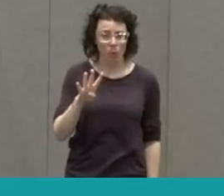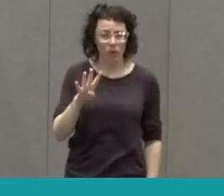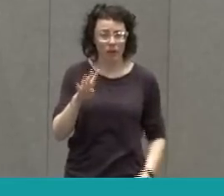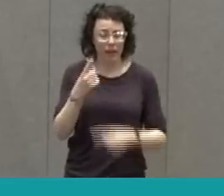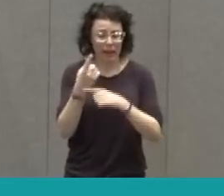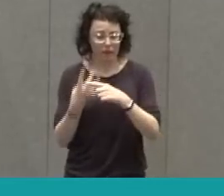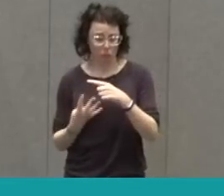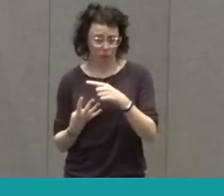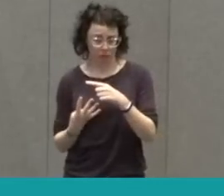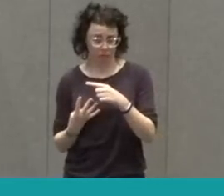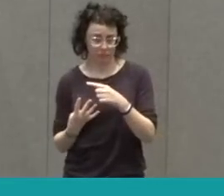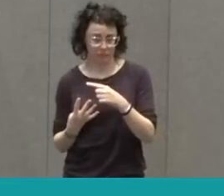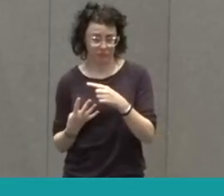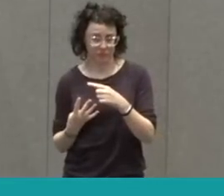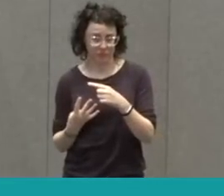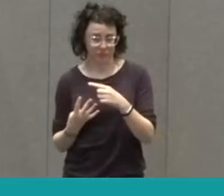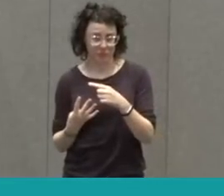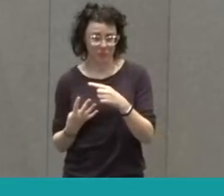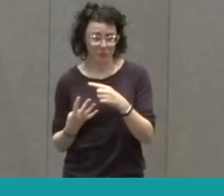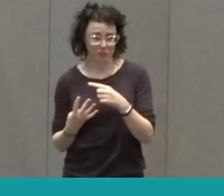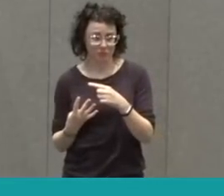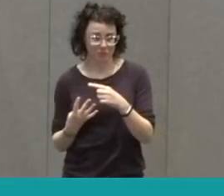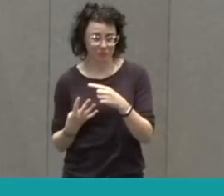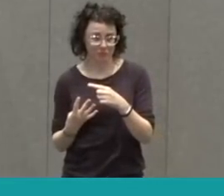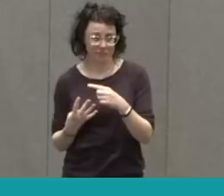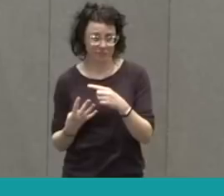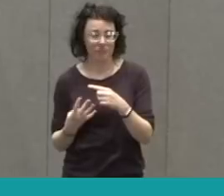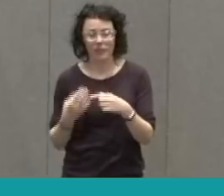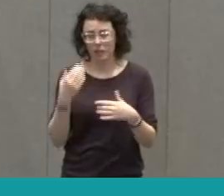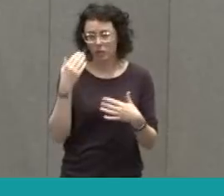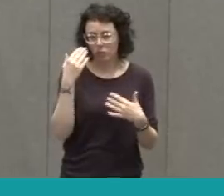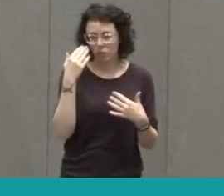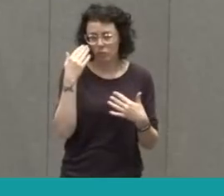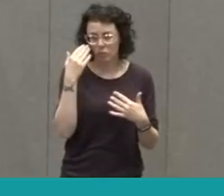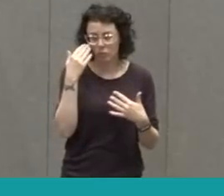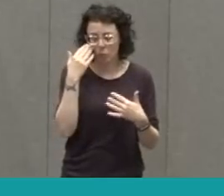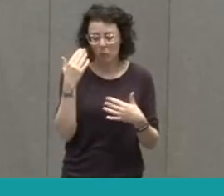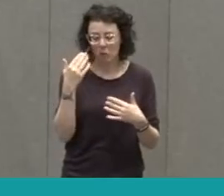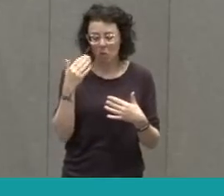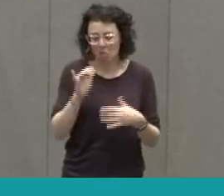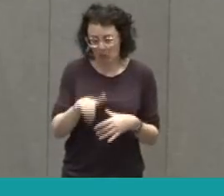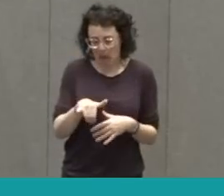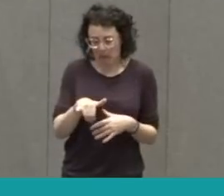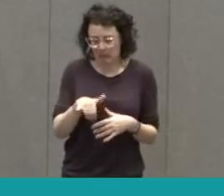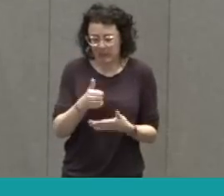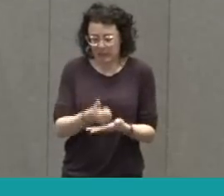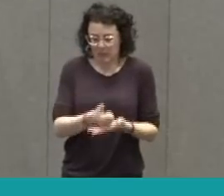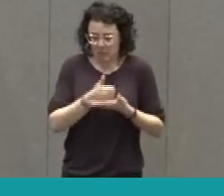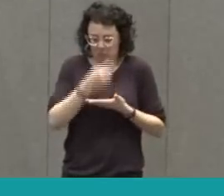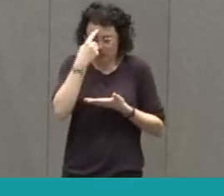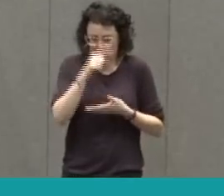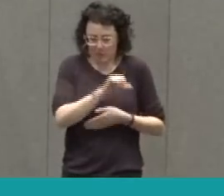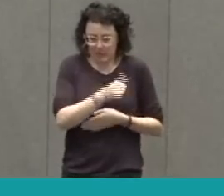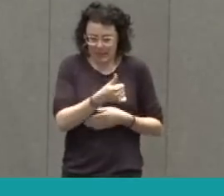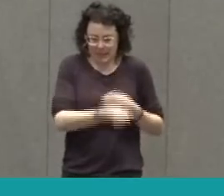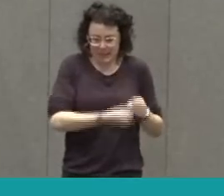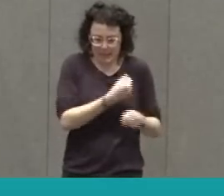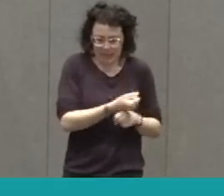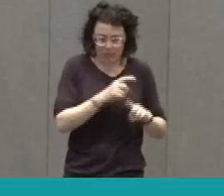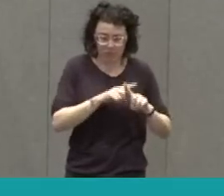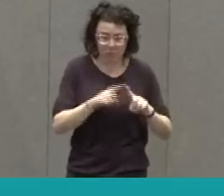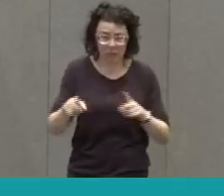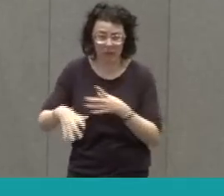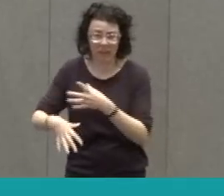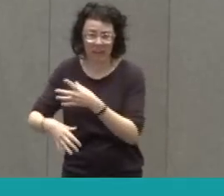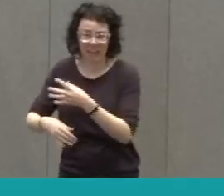we know that much to help us out with the years, the 10 years. But then when we have to figure out the extra months,